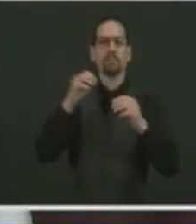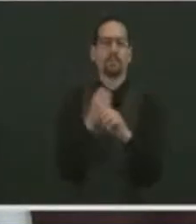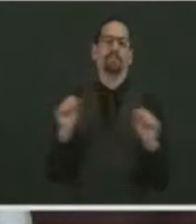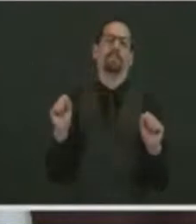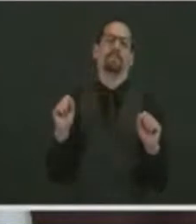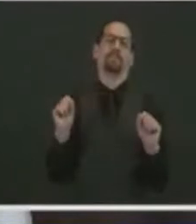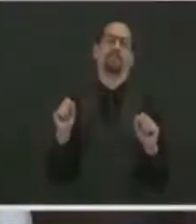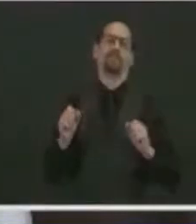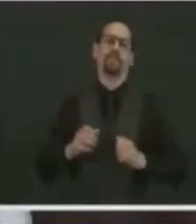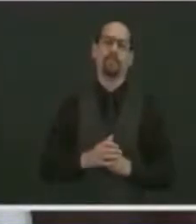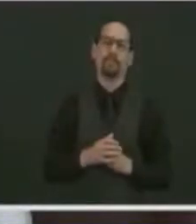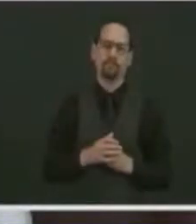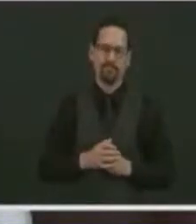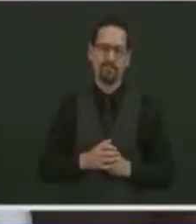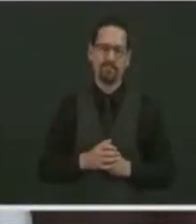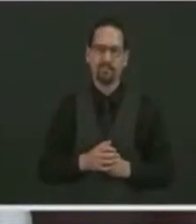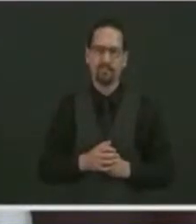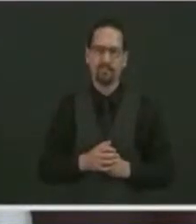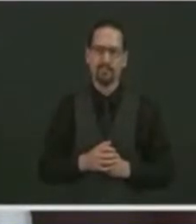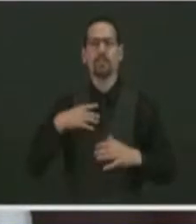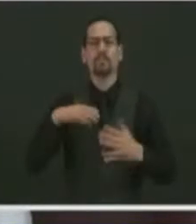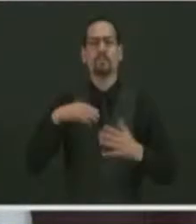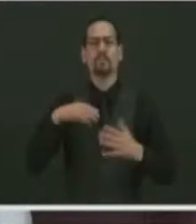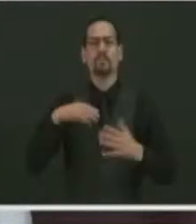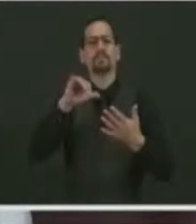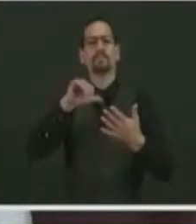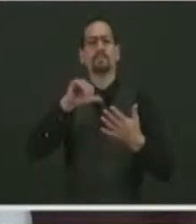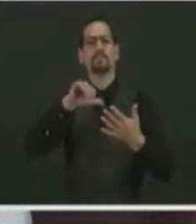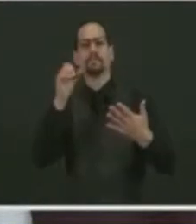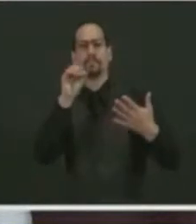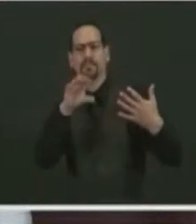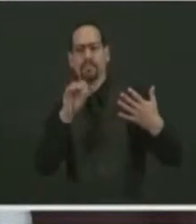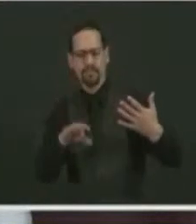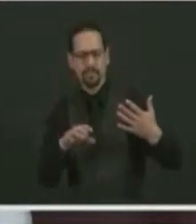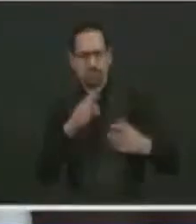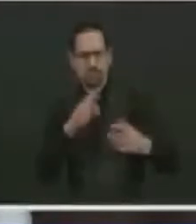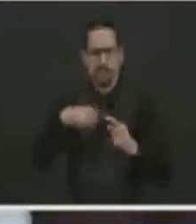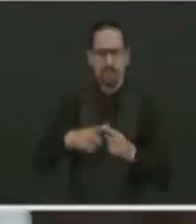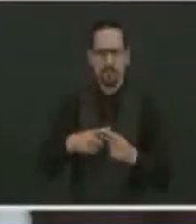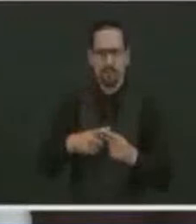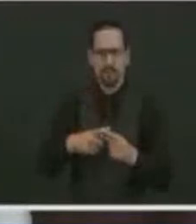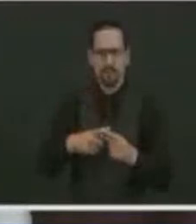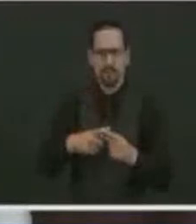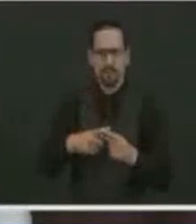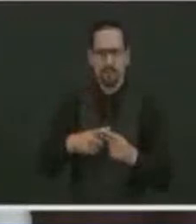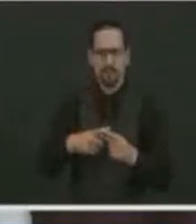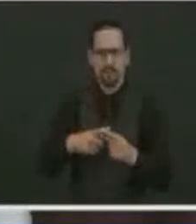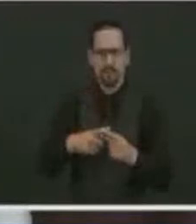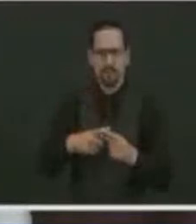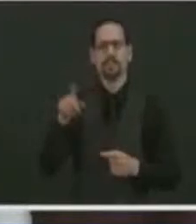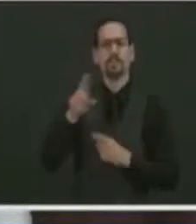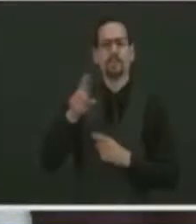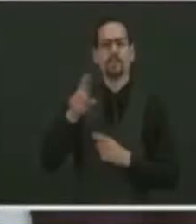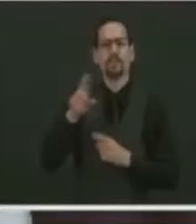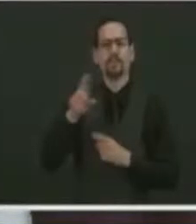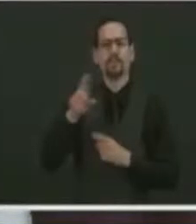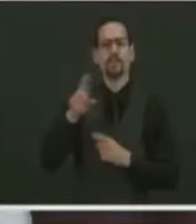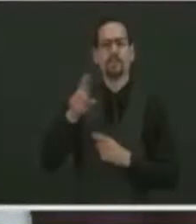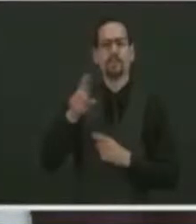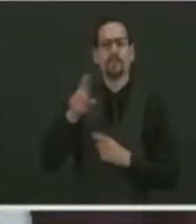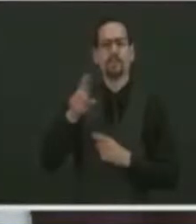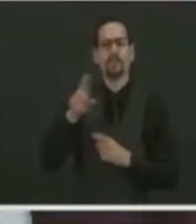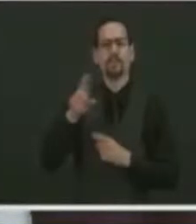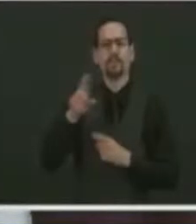I'll finish up the day's date by sharing that we do have